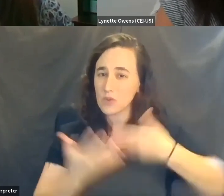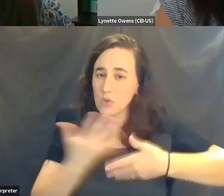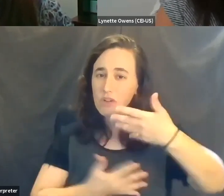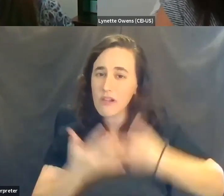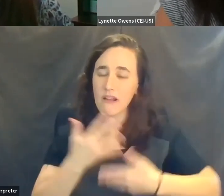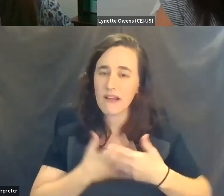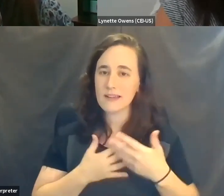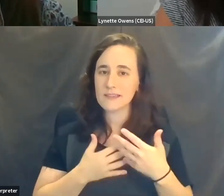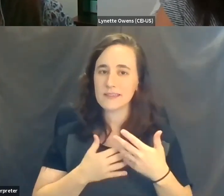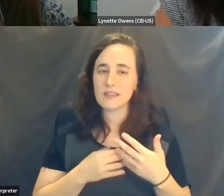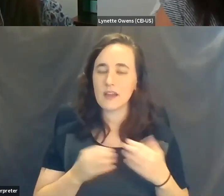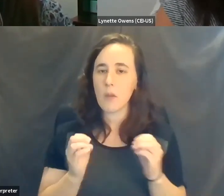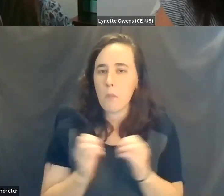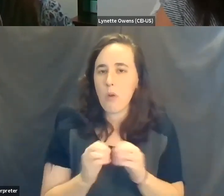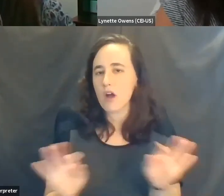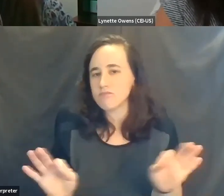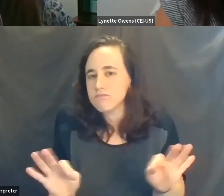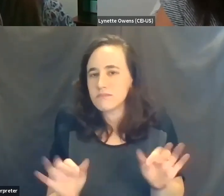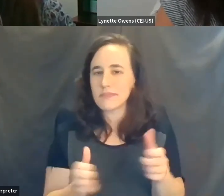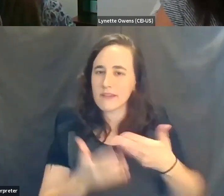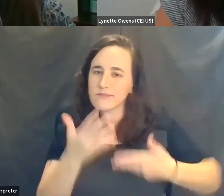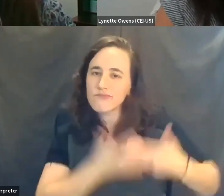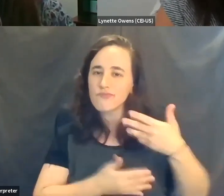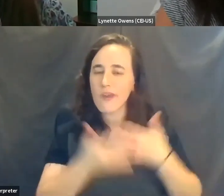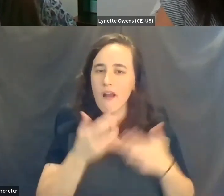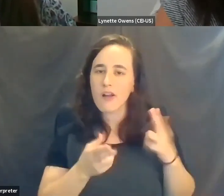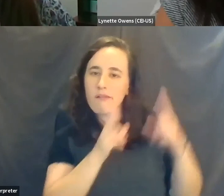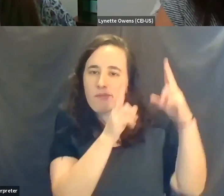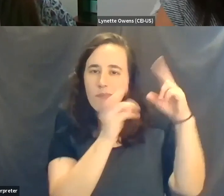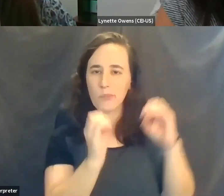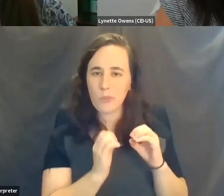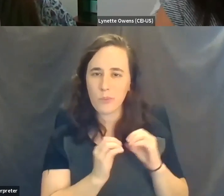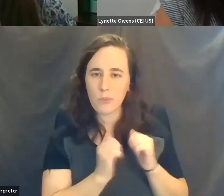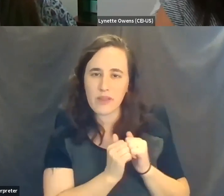lower stakes way, like, interact with their peers. And so